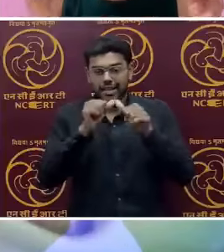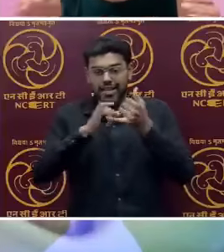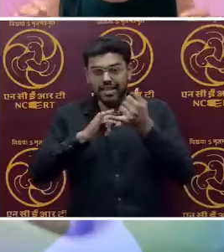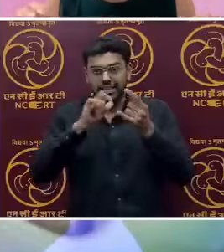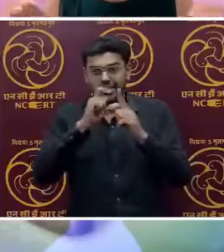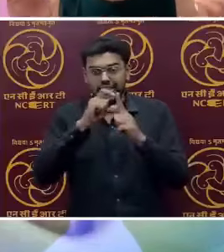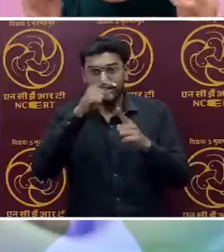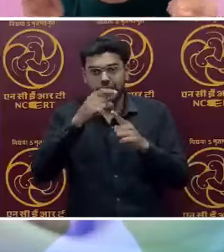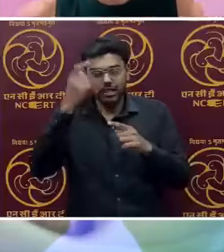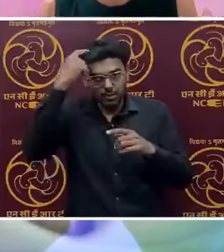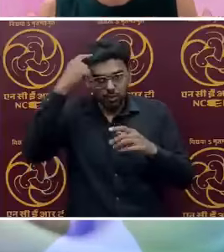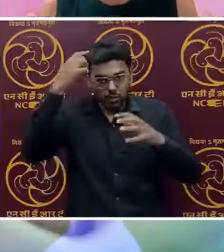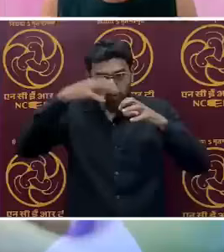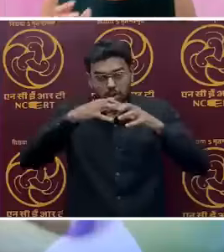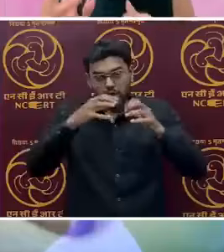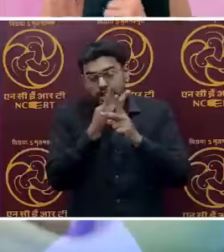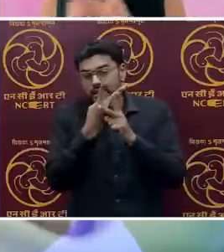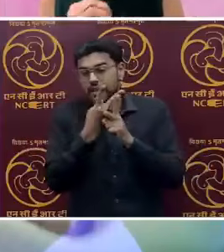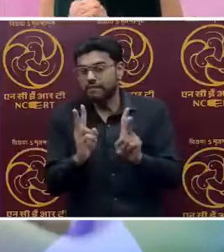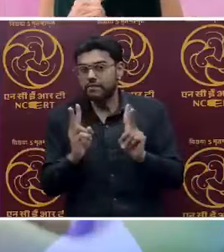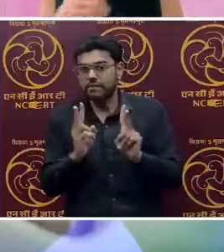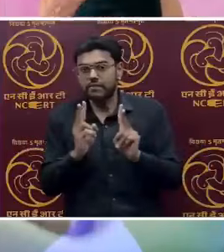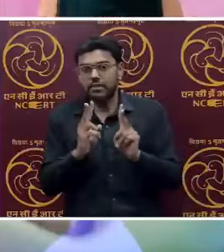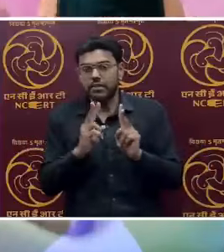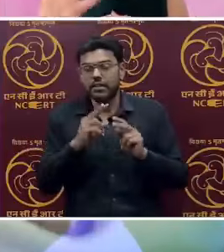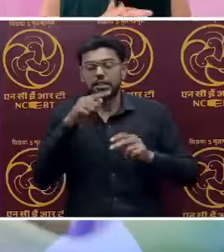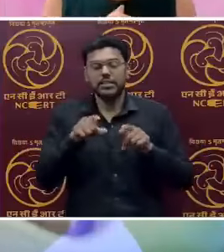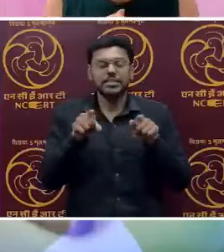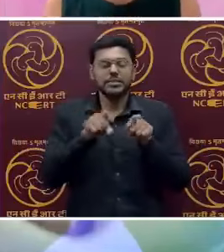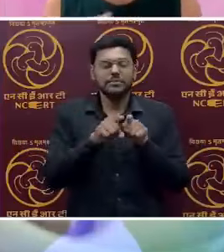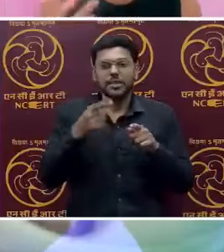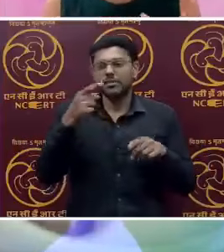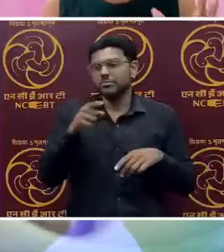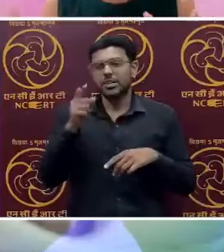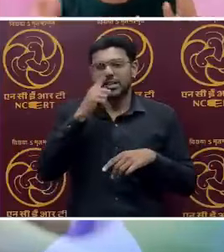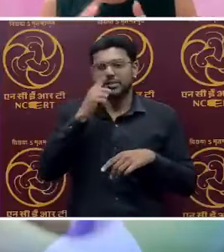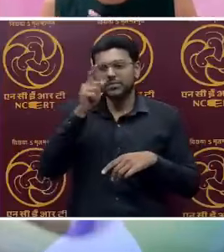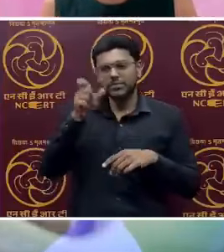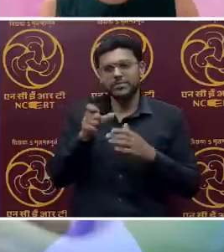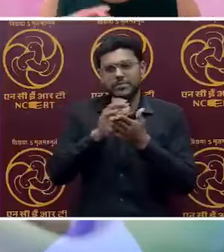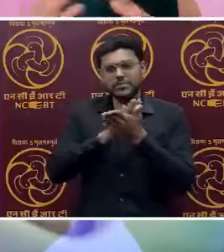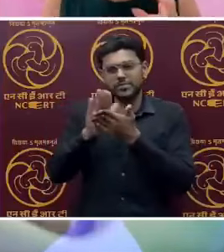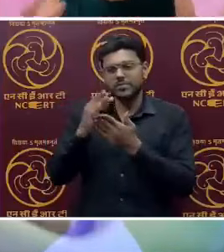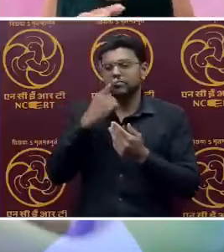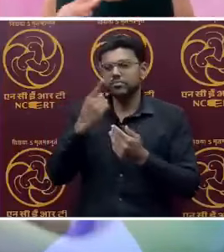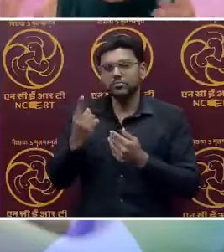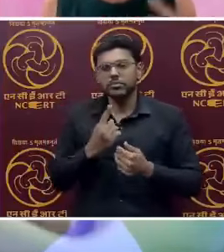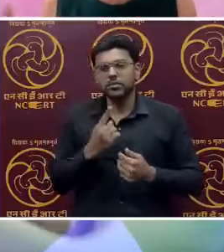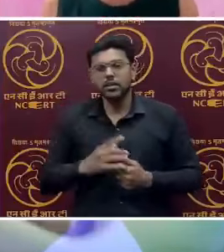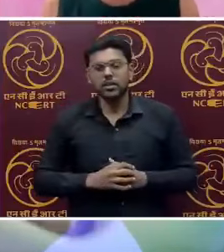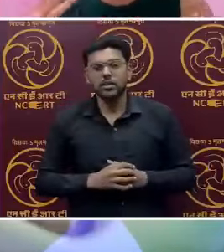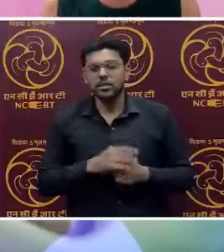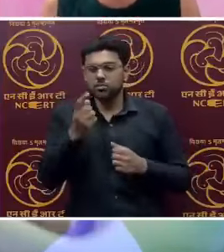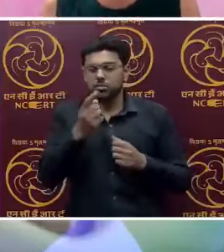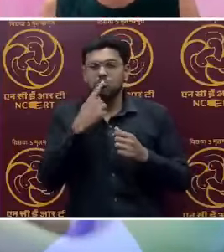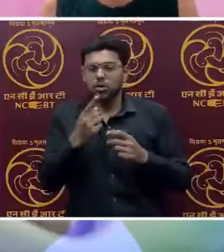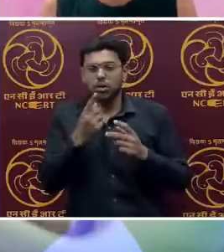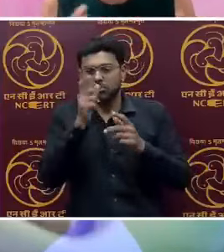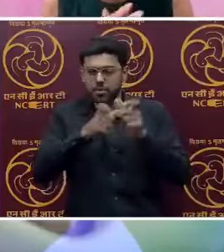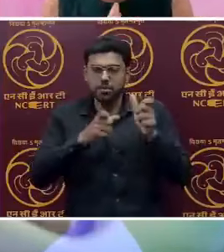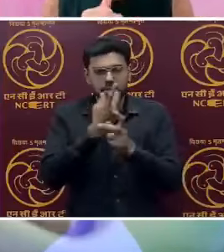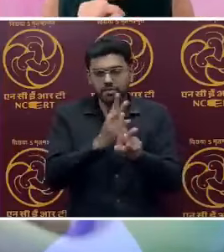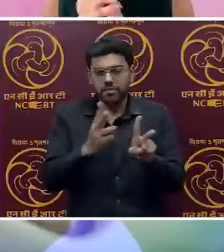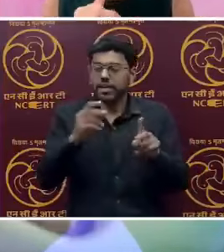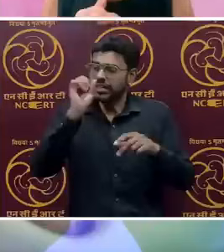different neurobiology. So like Harpreet, you said that people are different. Yes, they are